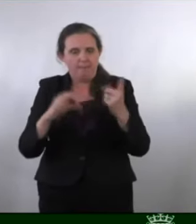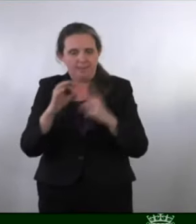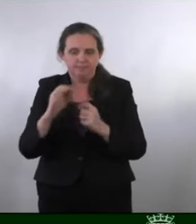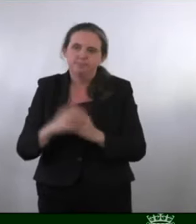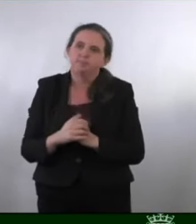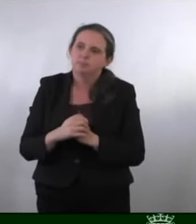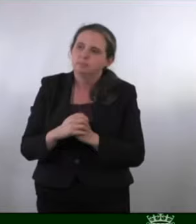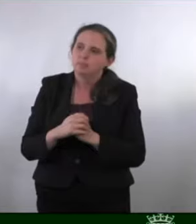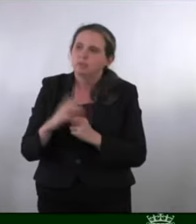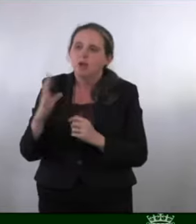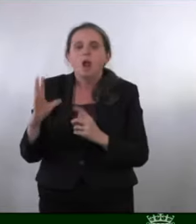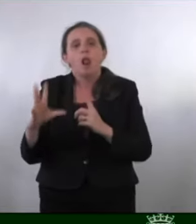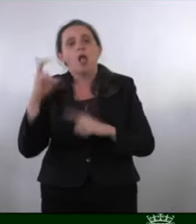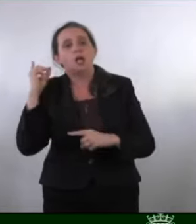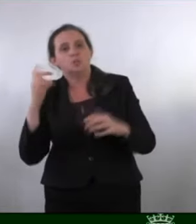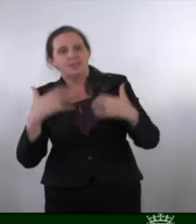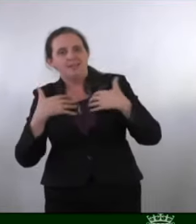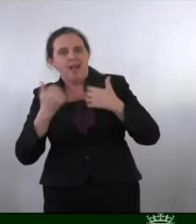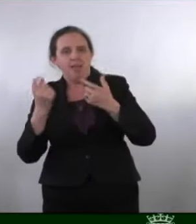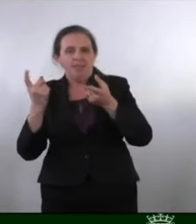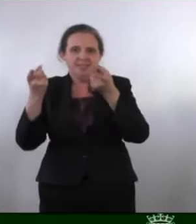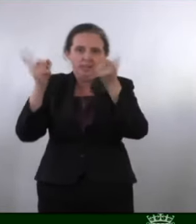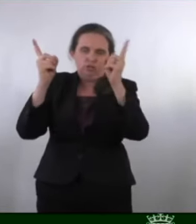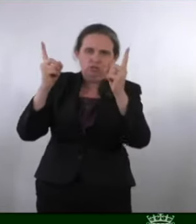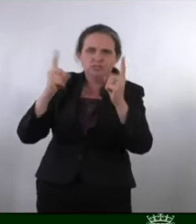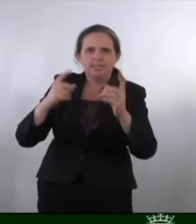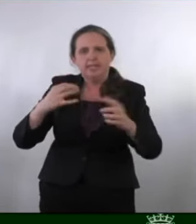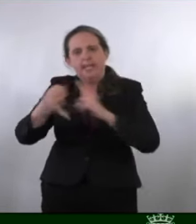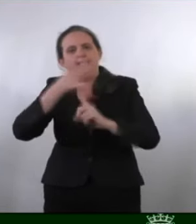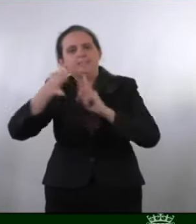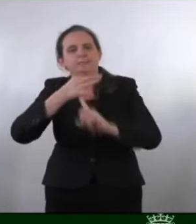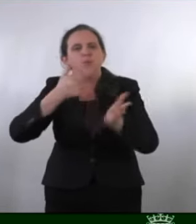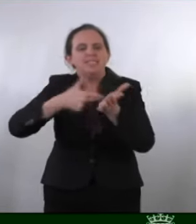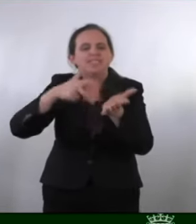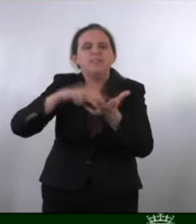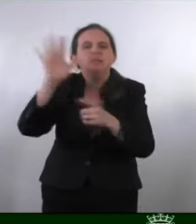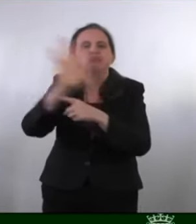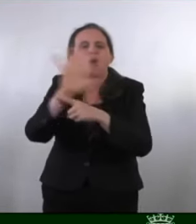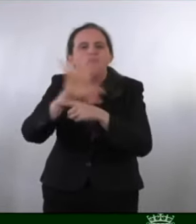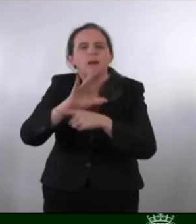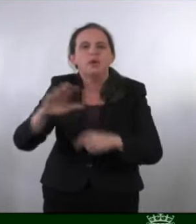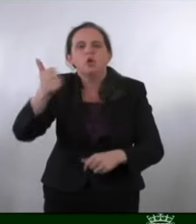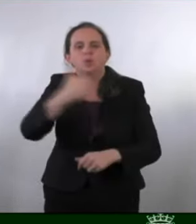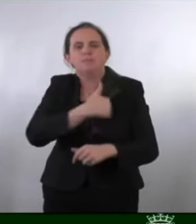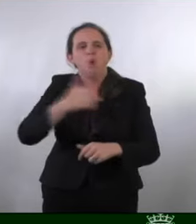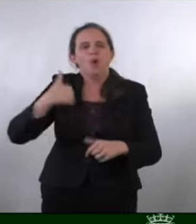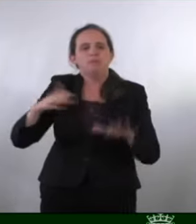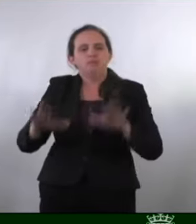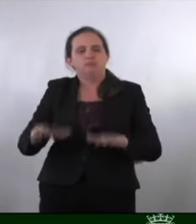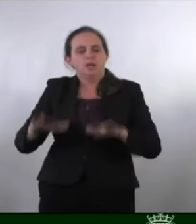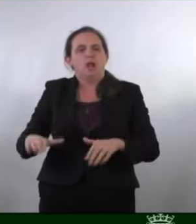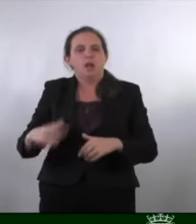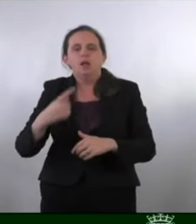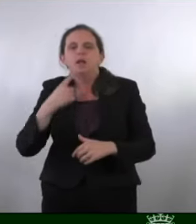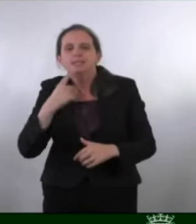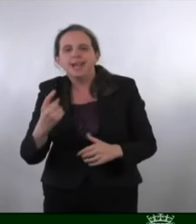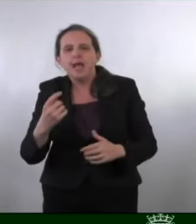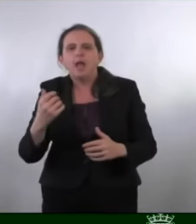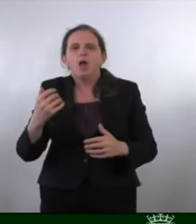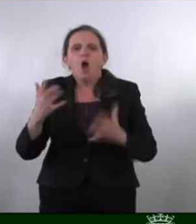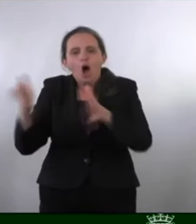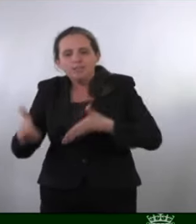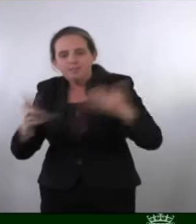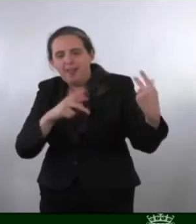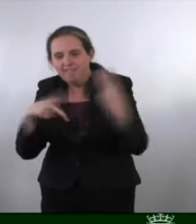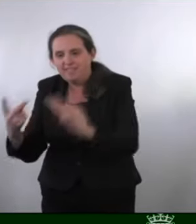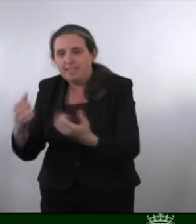don't have parking charges in English hospitals for NHS staff, and we're not going to for the course of the pandemic." But this isn't true, because they were